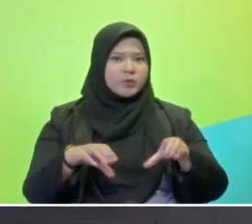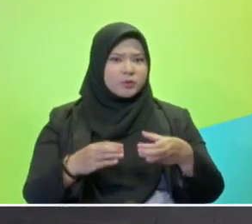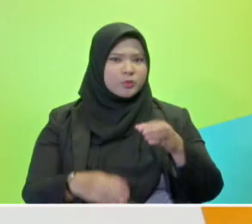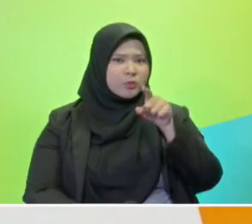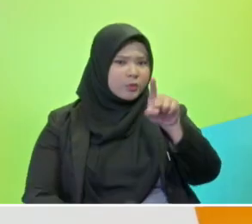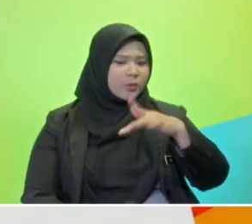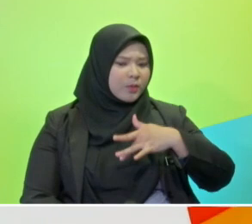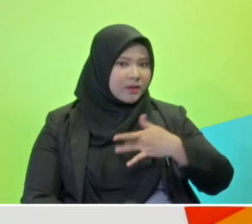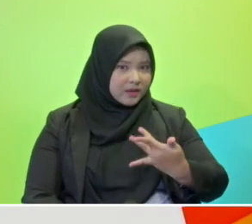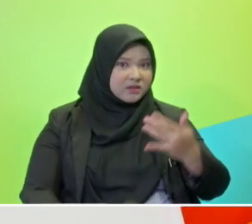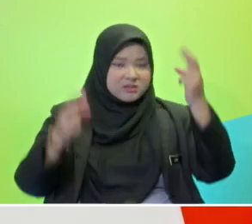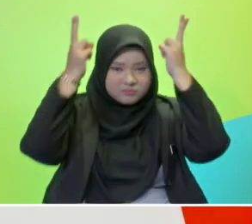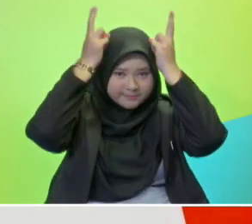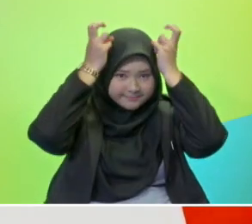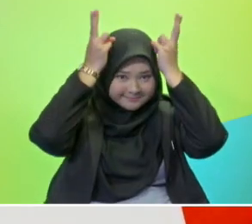not?